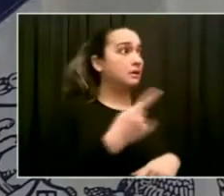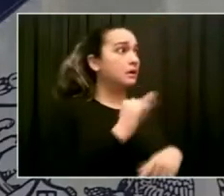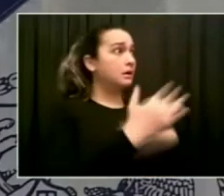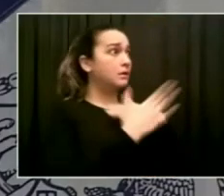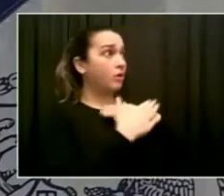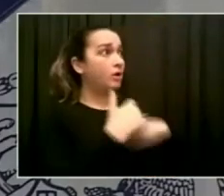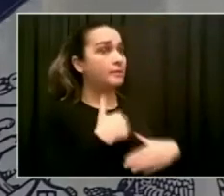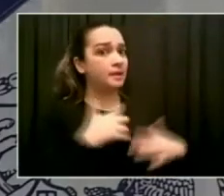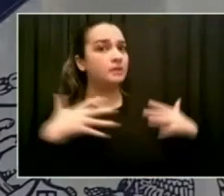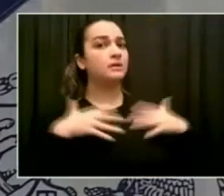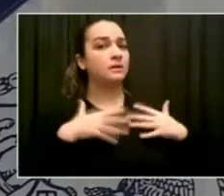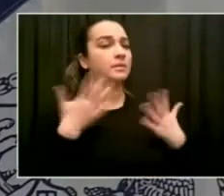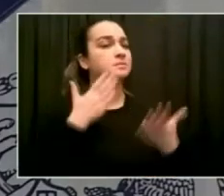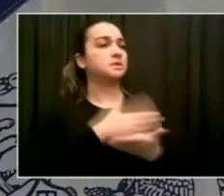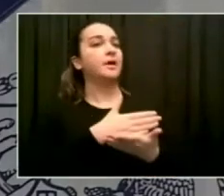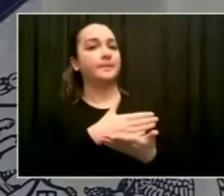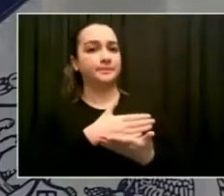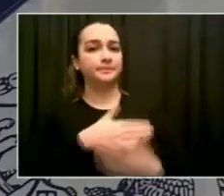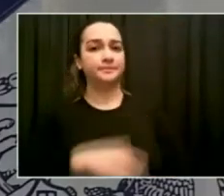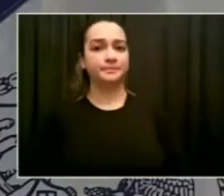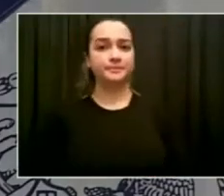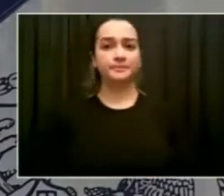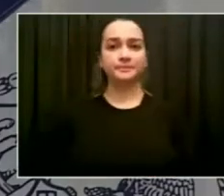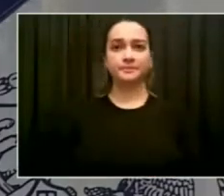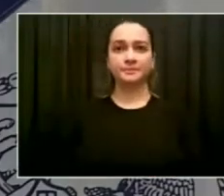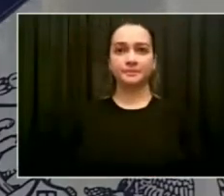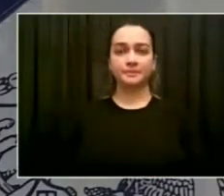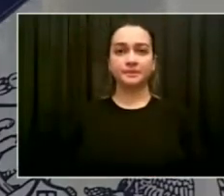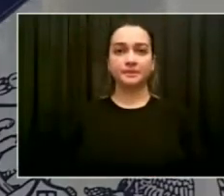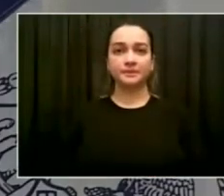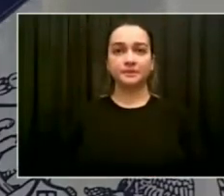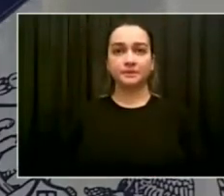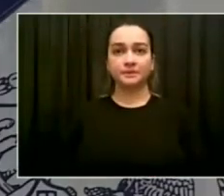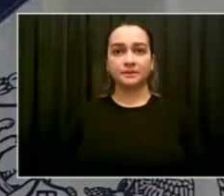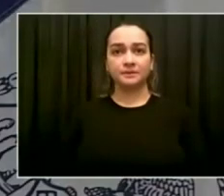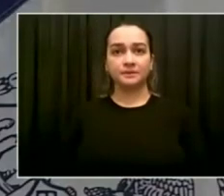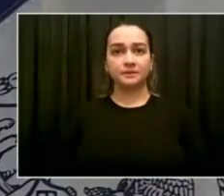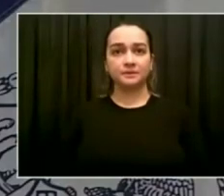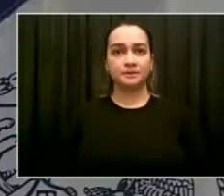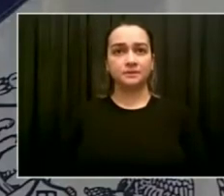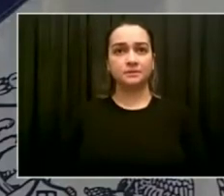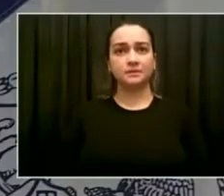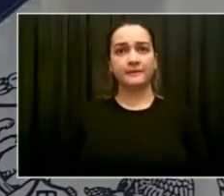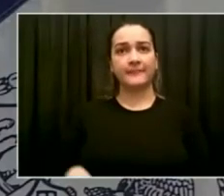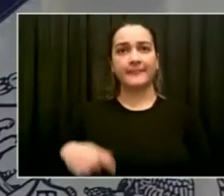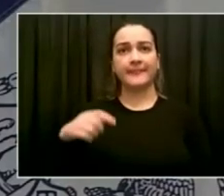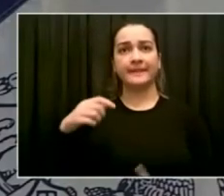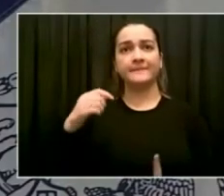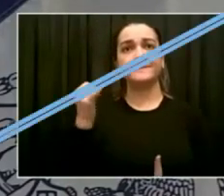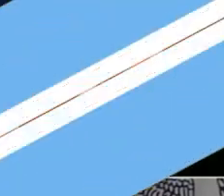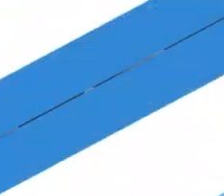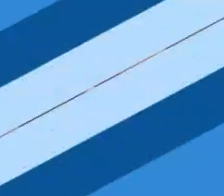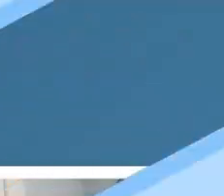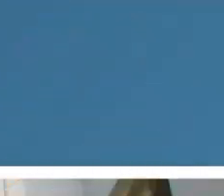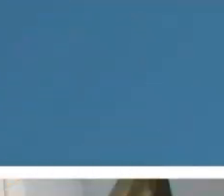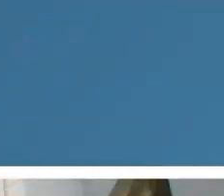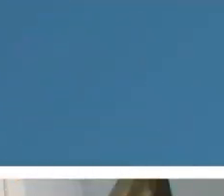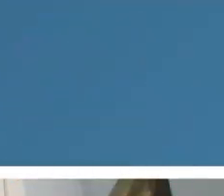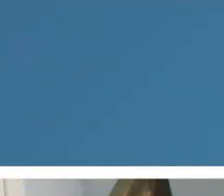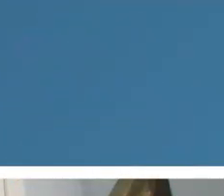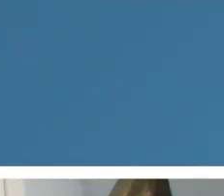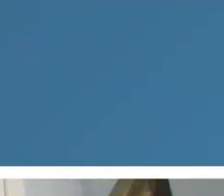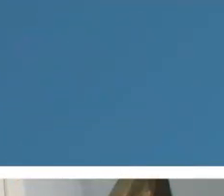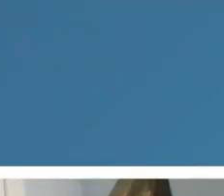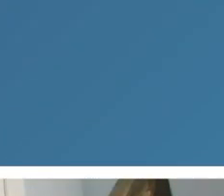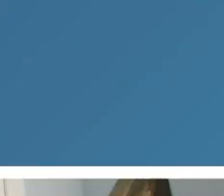clear, the NYPD is going to investigate. I assure you, if an NYPD officer calls you or shows up at your door to ask about something you did, that makes people think twice, and we